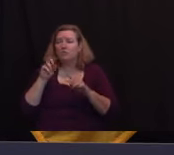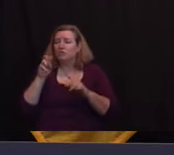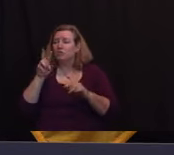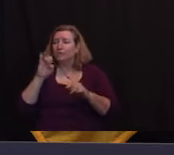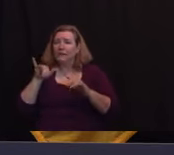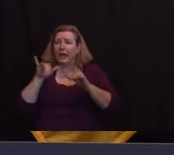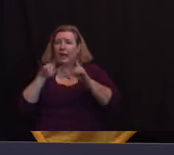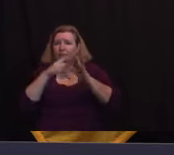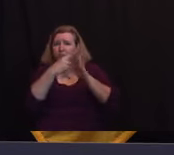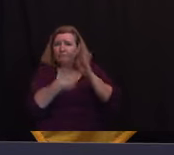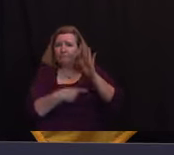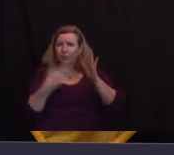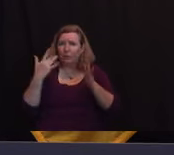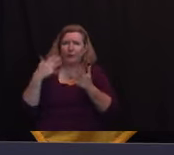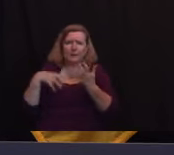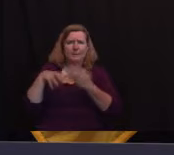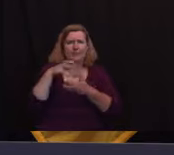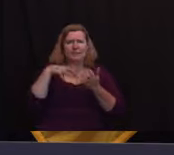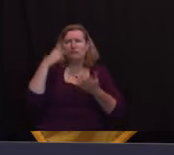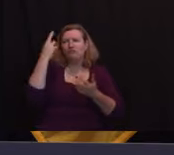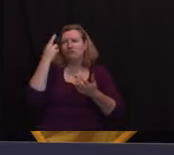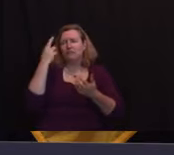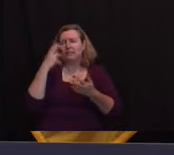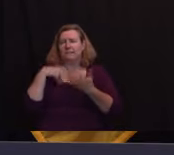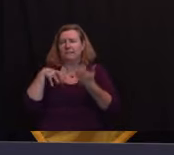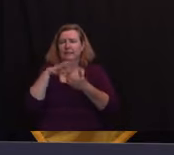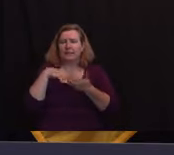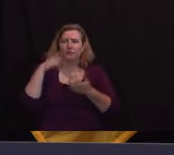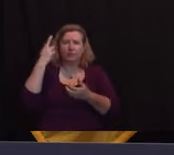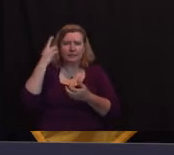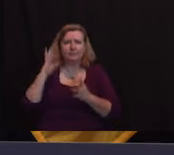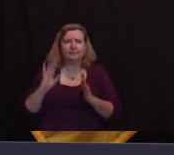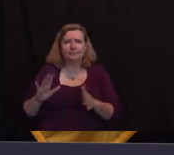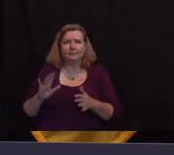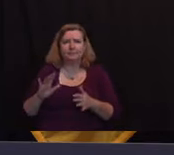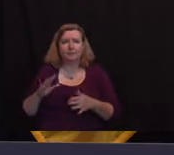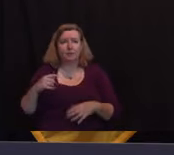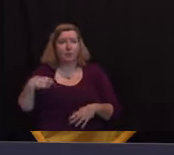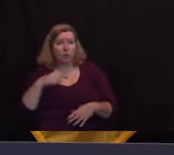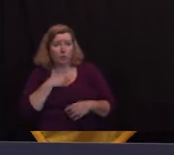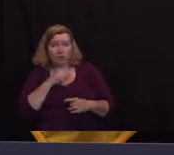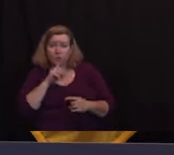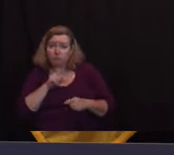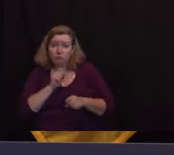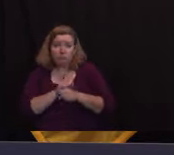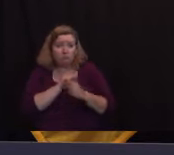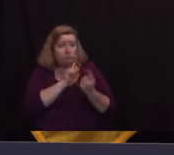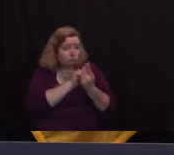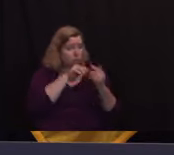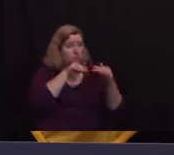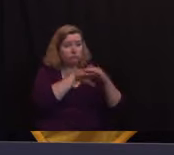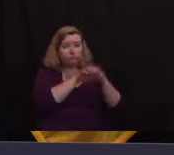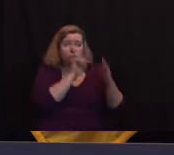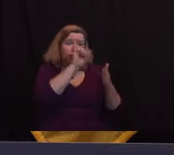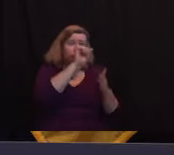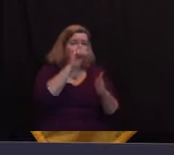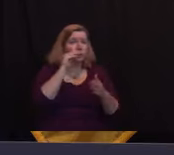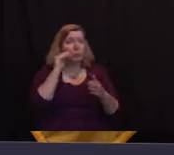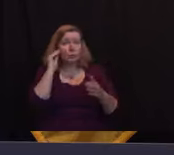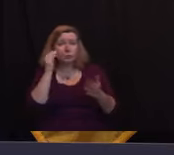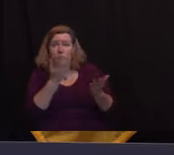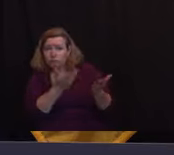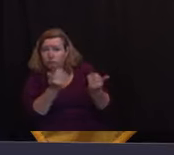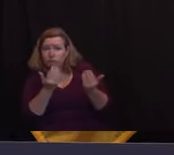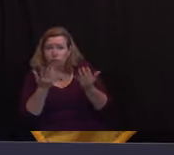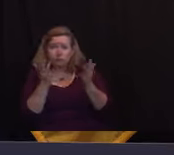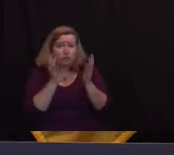mix. And the door knocking has been particularly effective for us, for all the noise around the shot